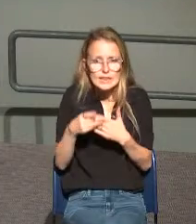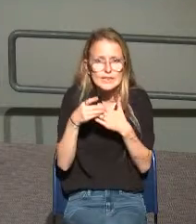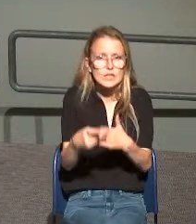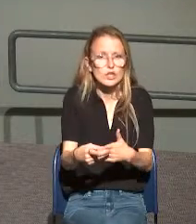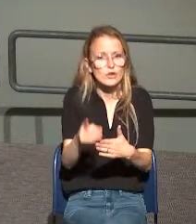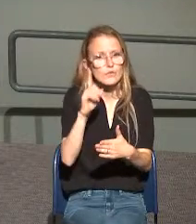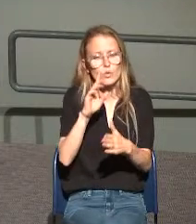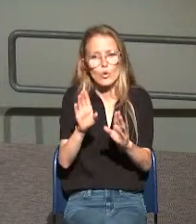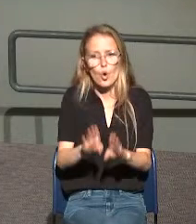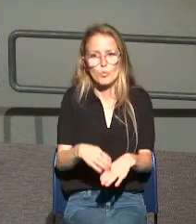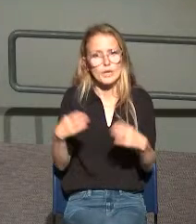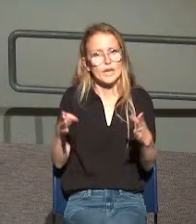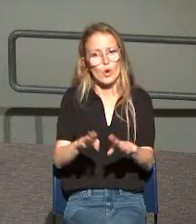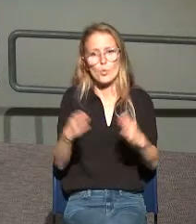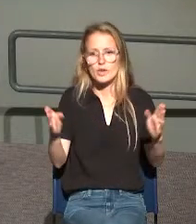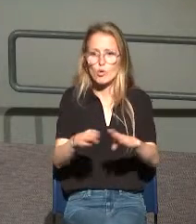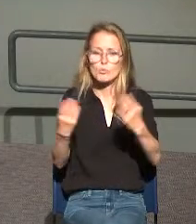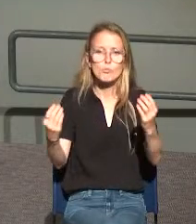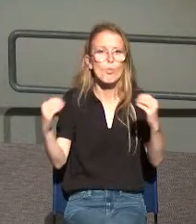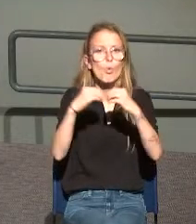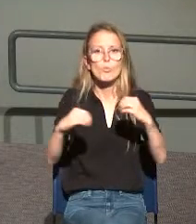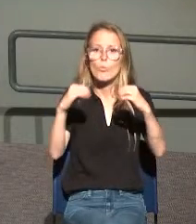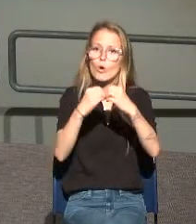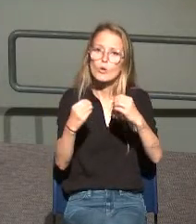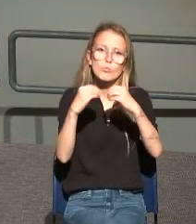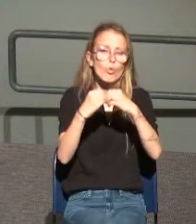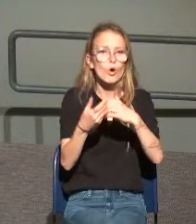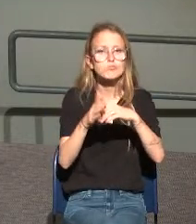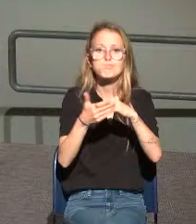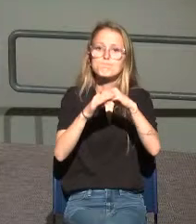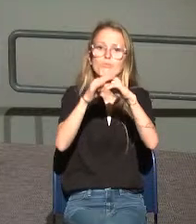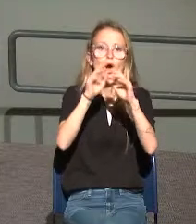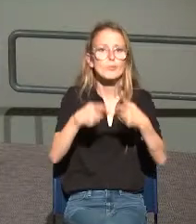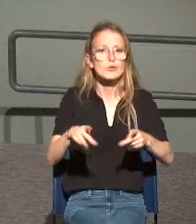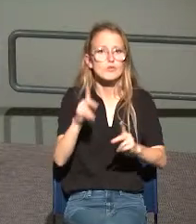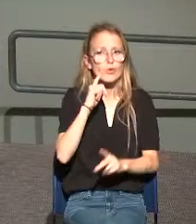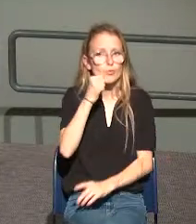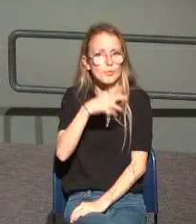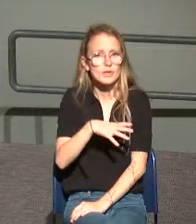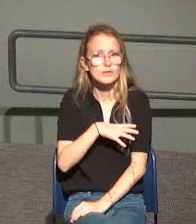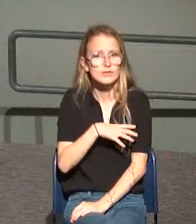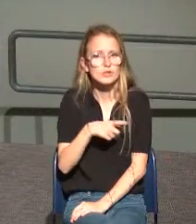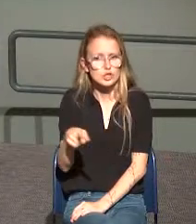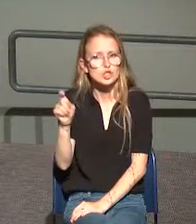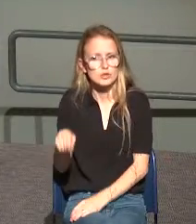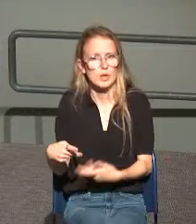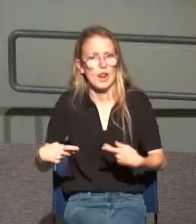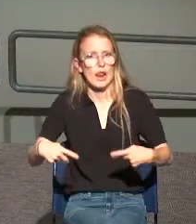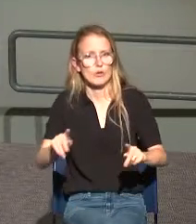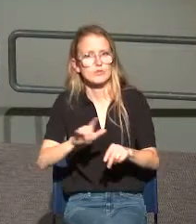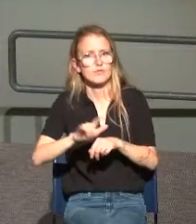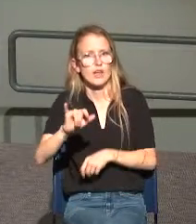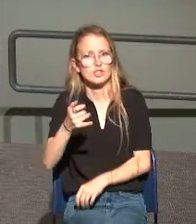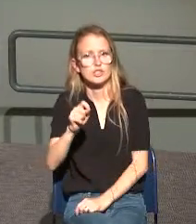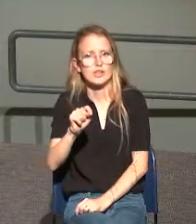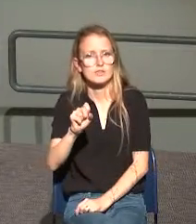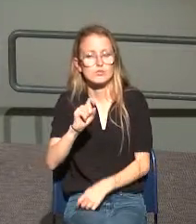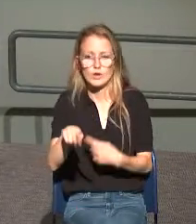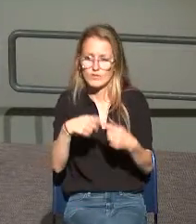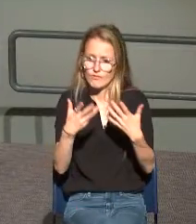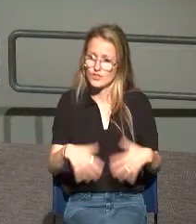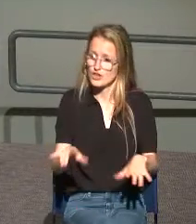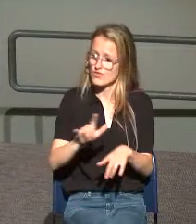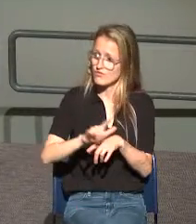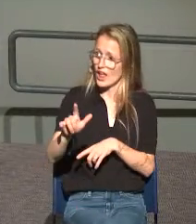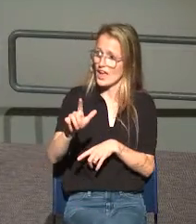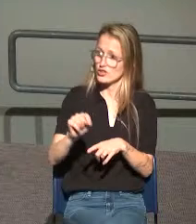opening more and more opportunities for women. She should have been allowed to fly jets when she completed flight training. She certainly had